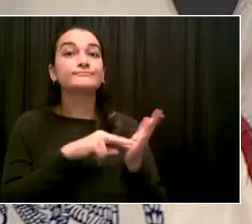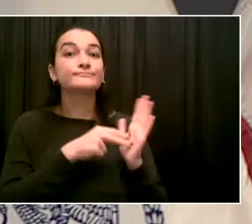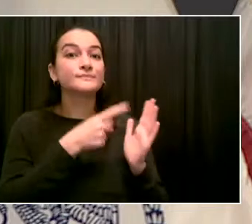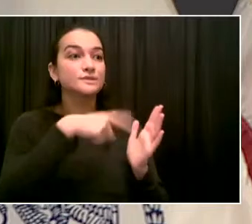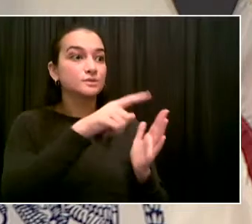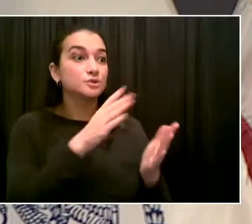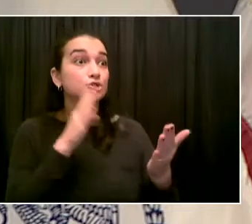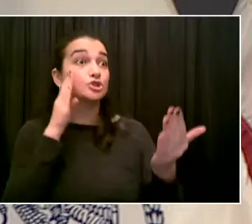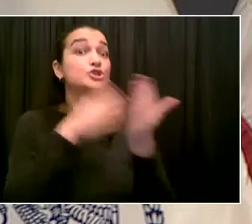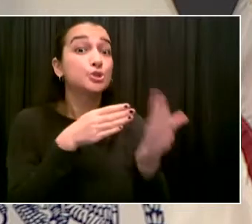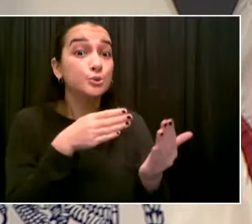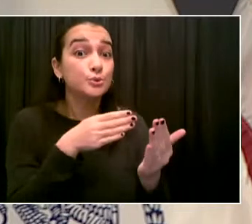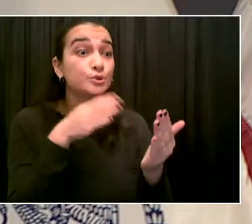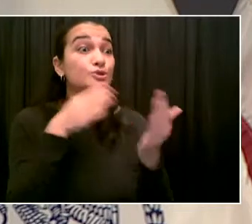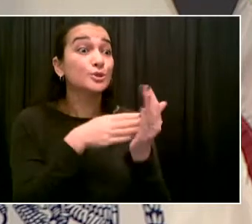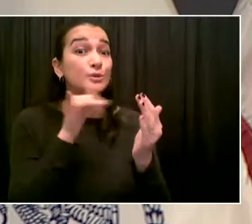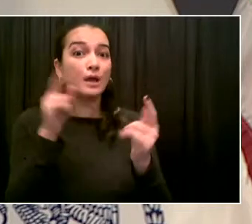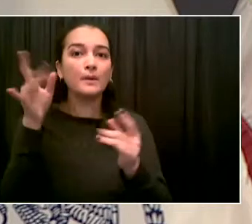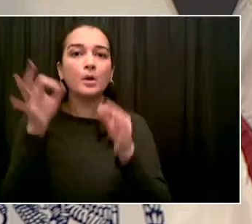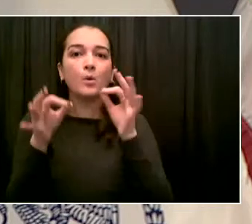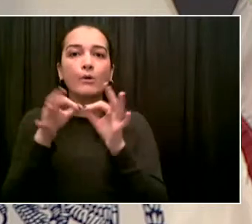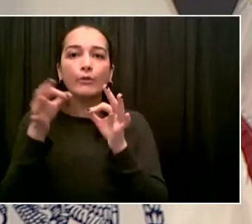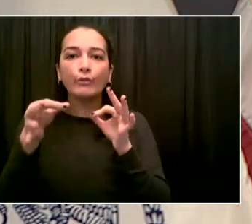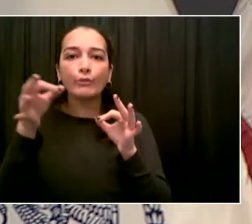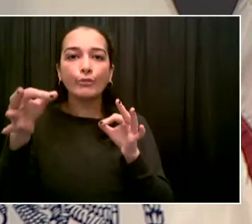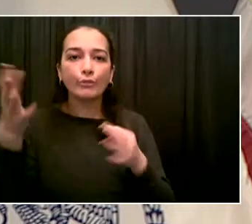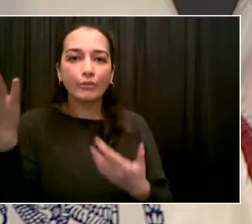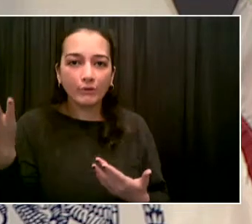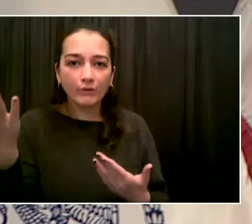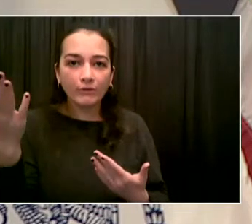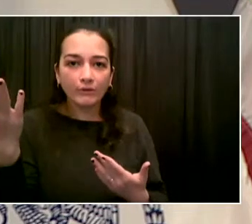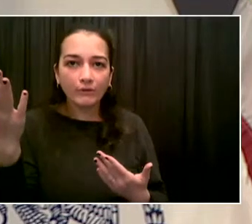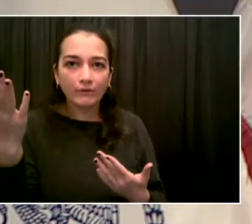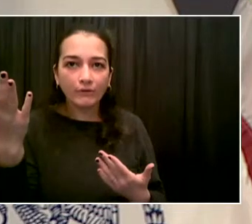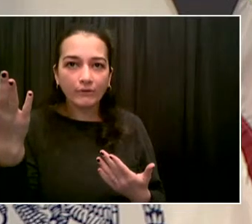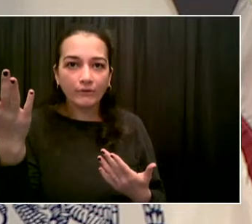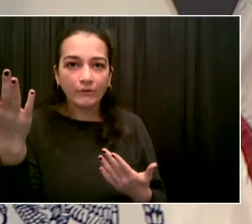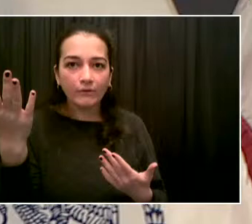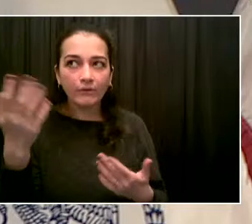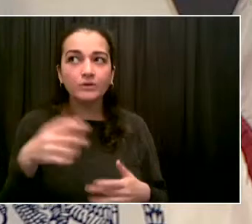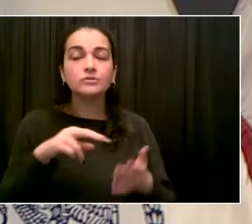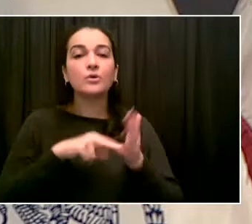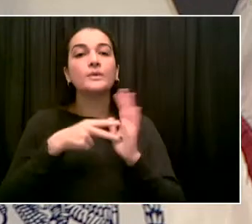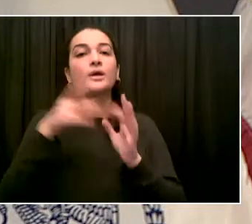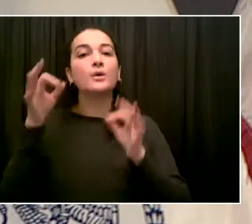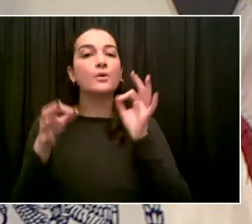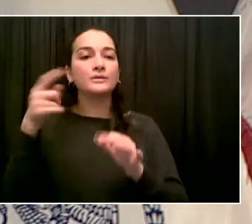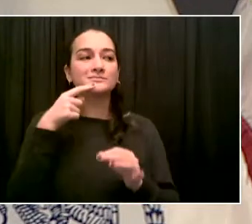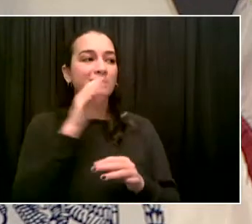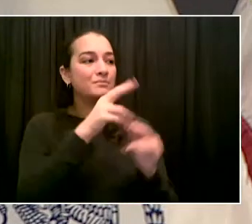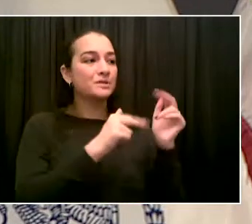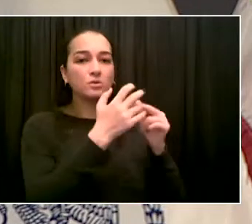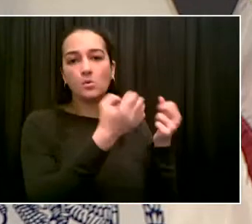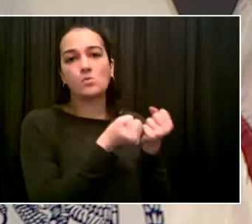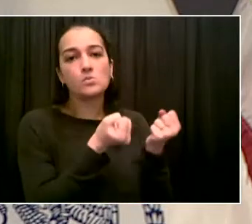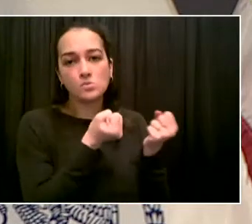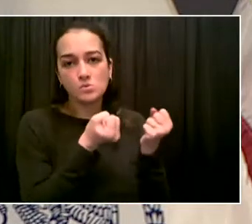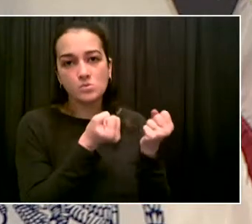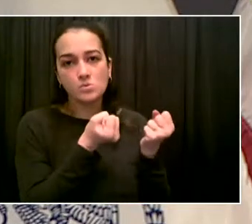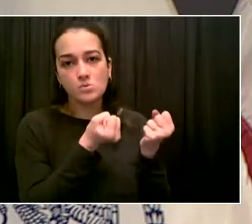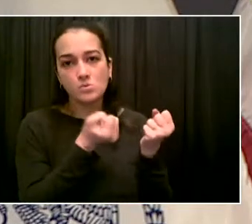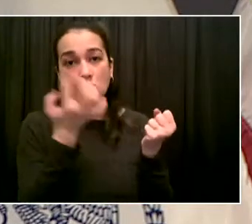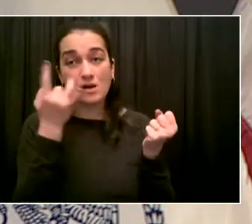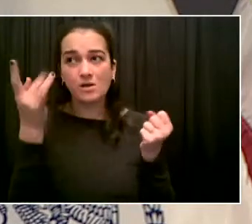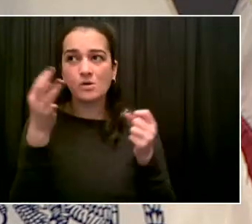if the contracting process has to start all over again. I know you can't comment on active litigation itself, but I'm curious if you have a thought